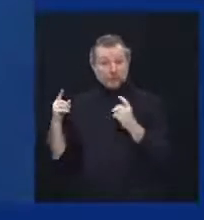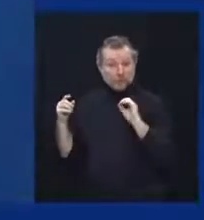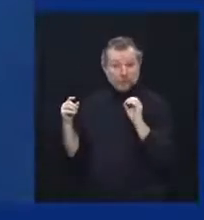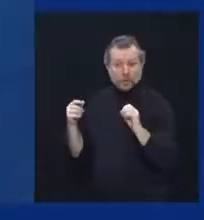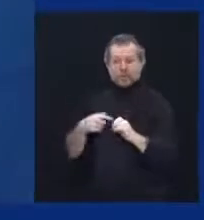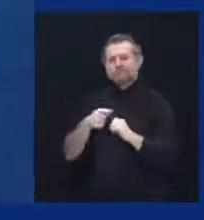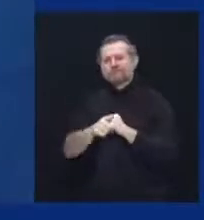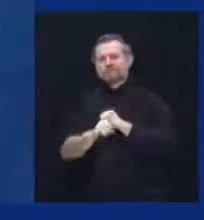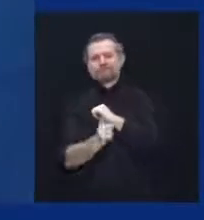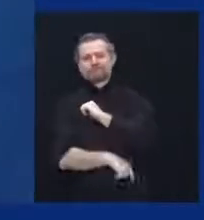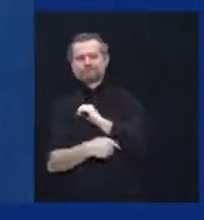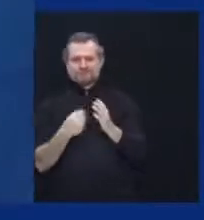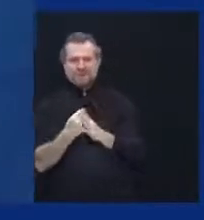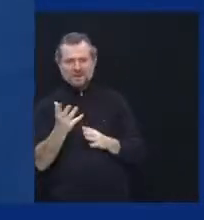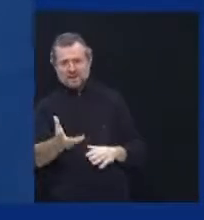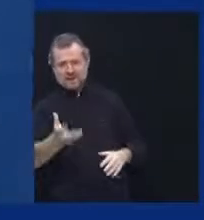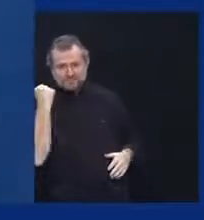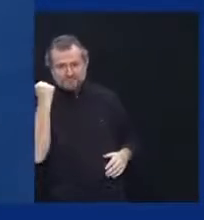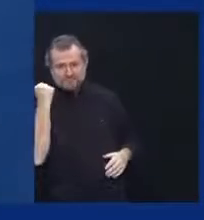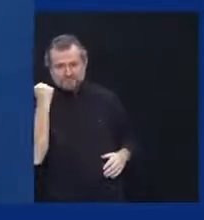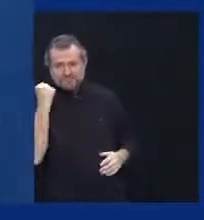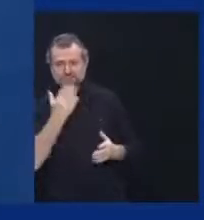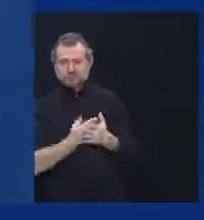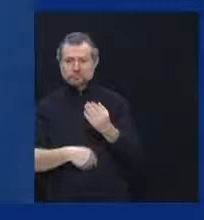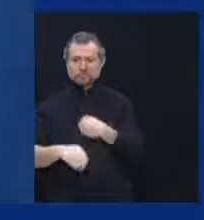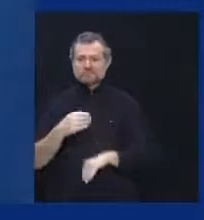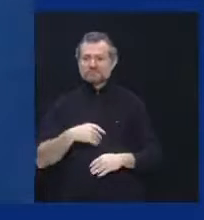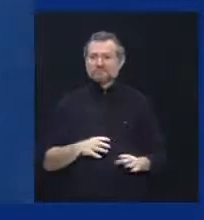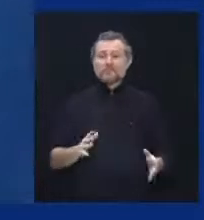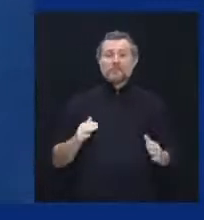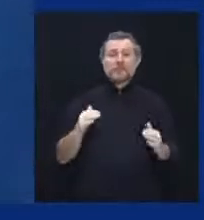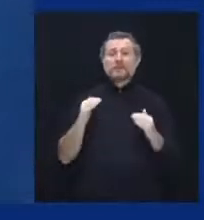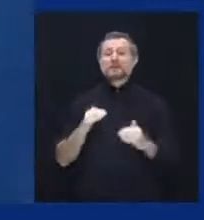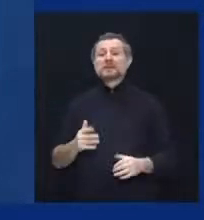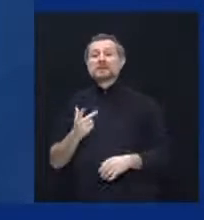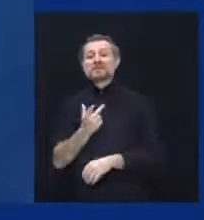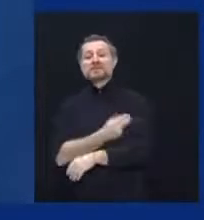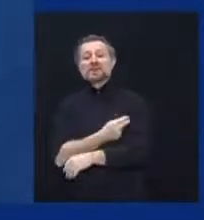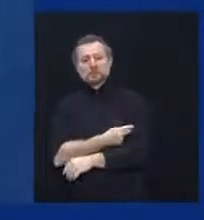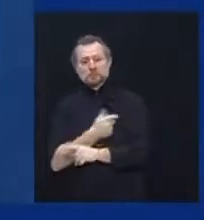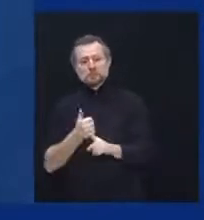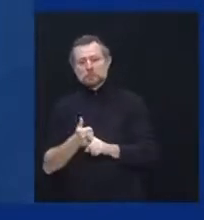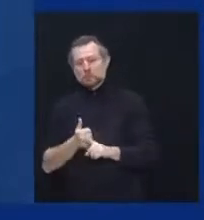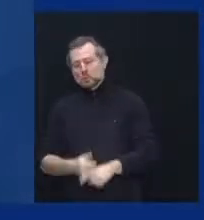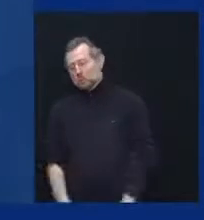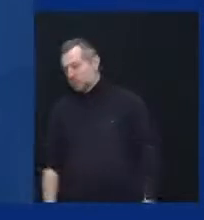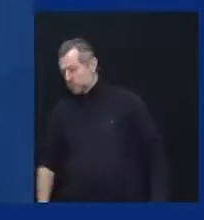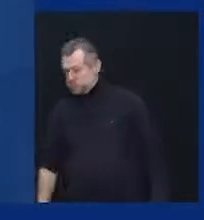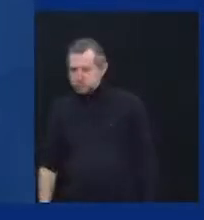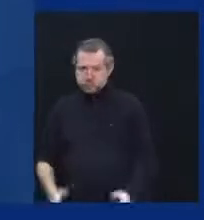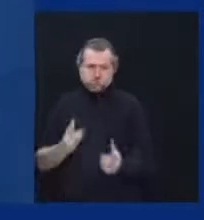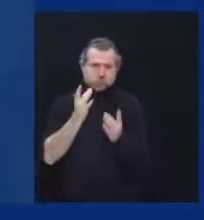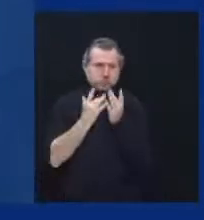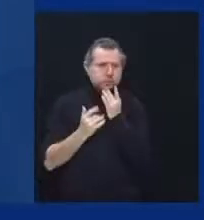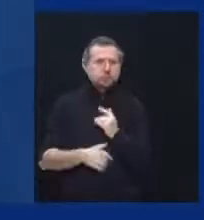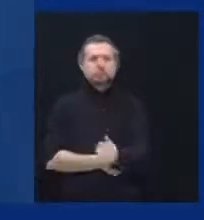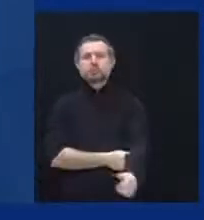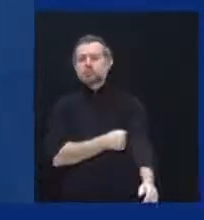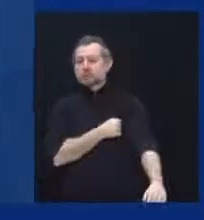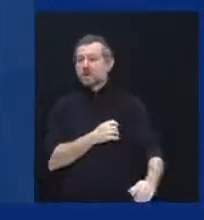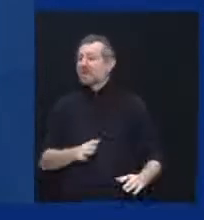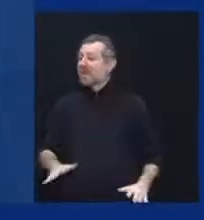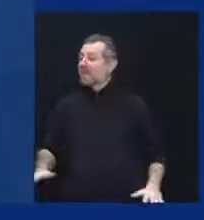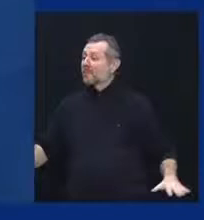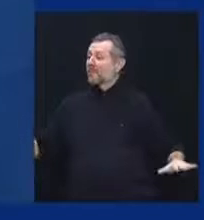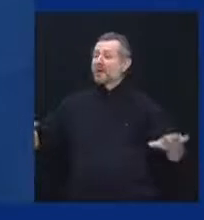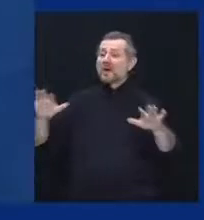days. Bottom line, the vaccine is scarce. Everybody wants more. And I